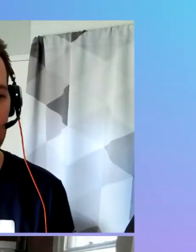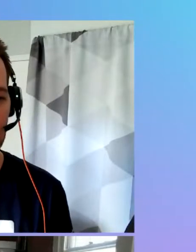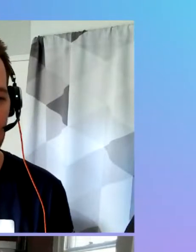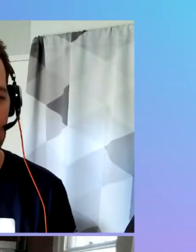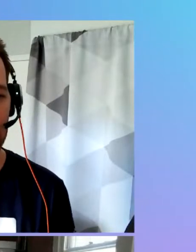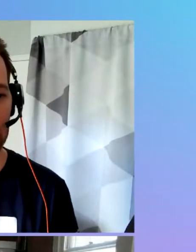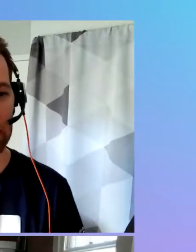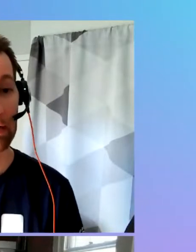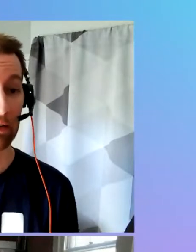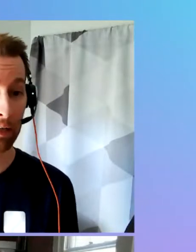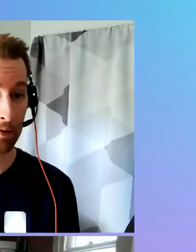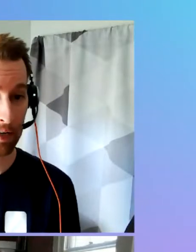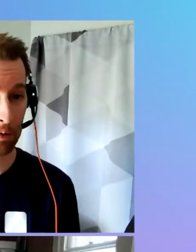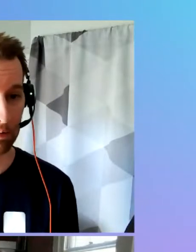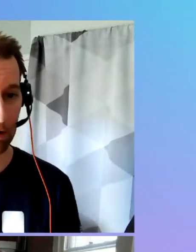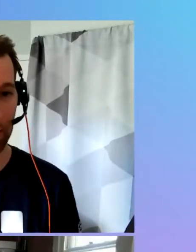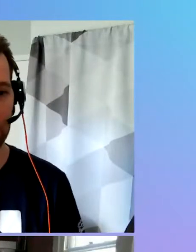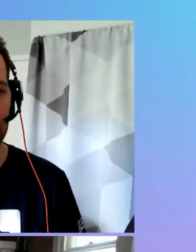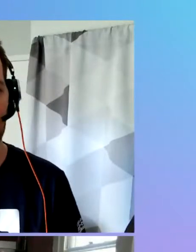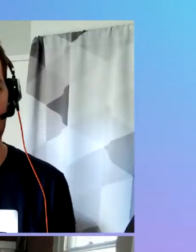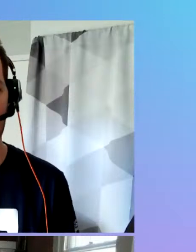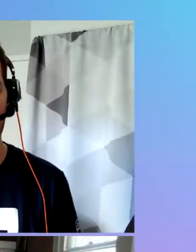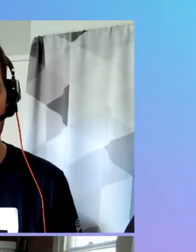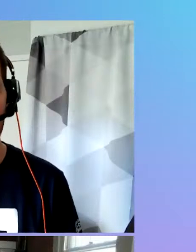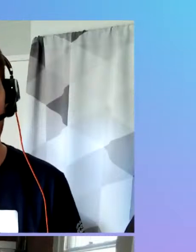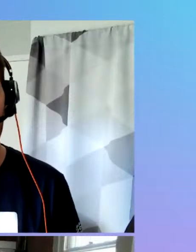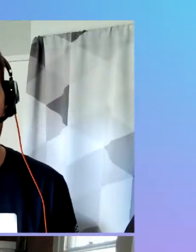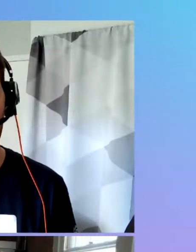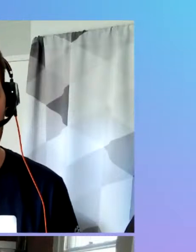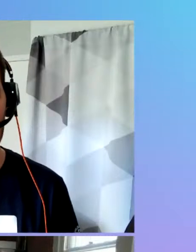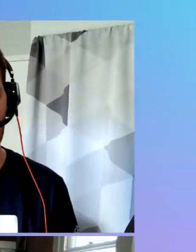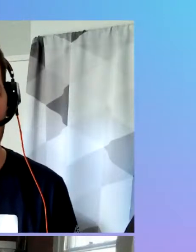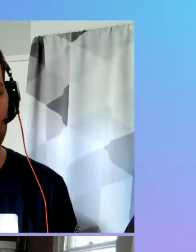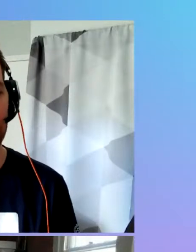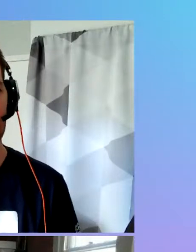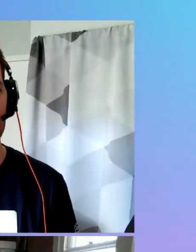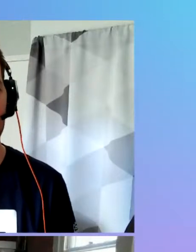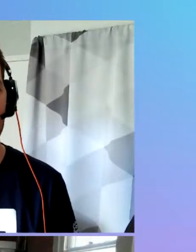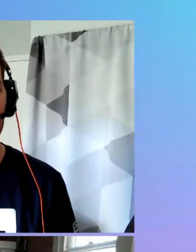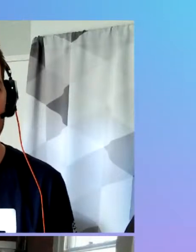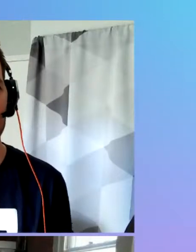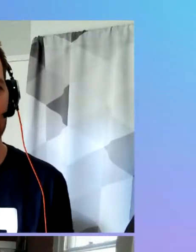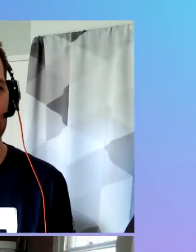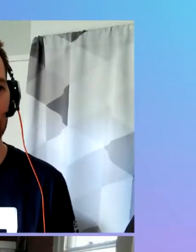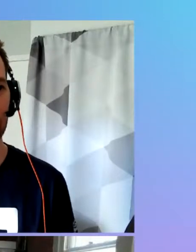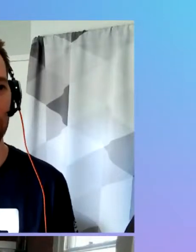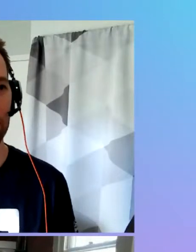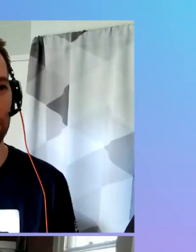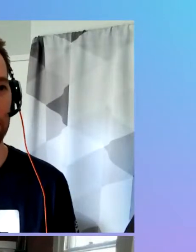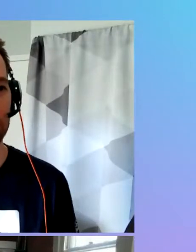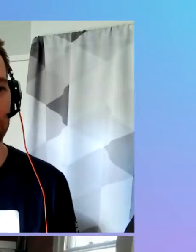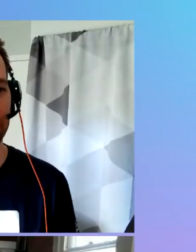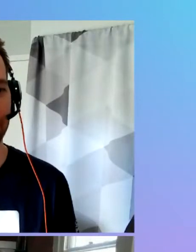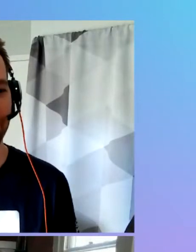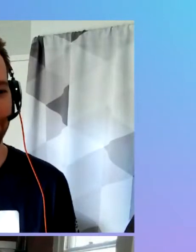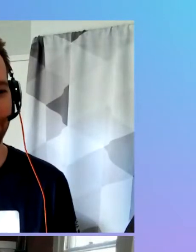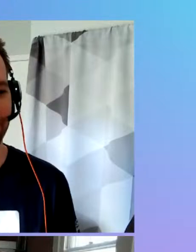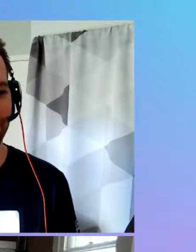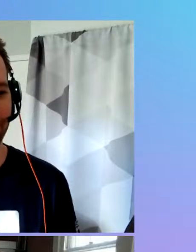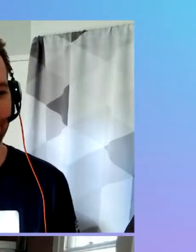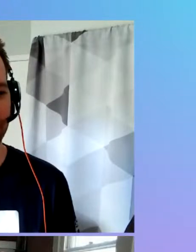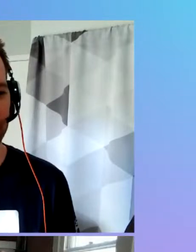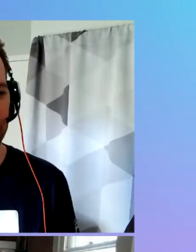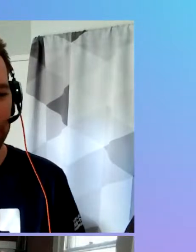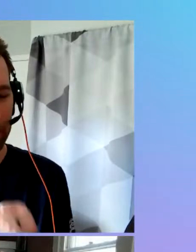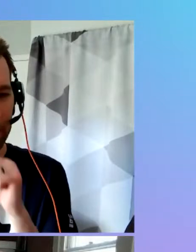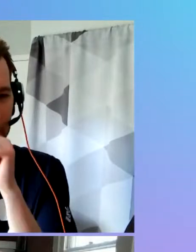education opportunities like graduate programs at universities that are worth exploring? So the short answer is yes, but for me